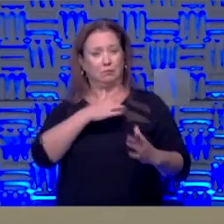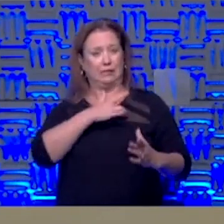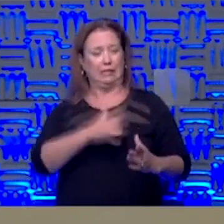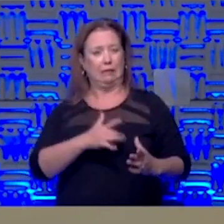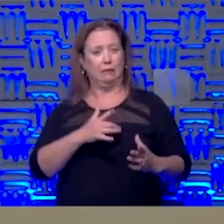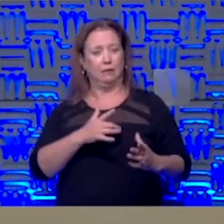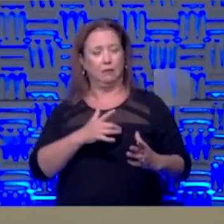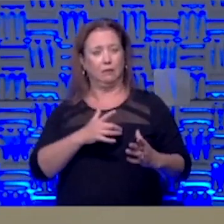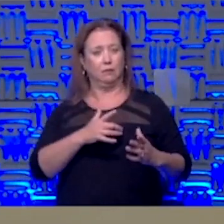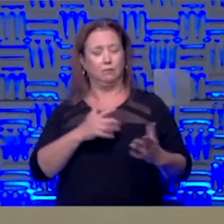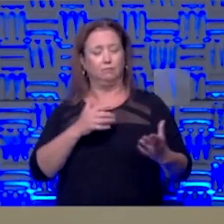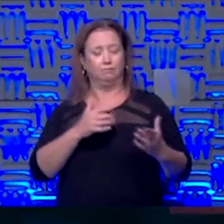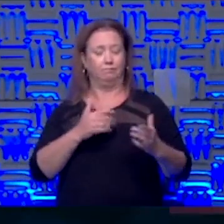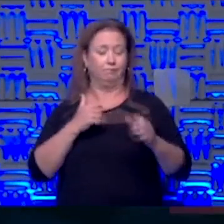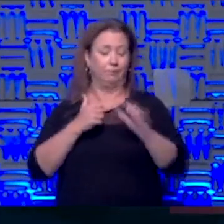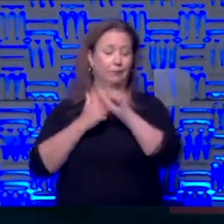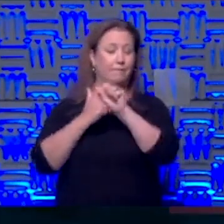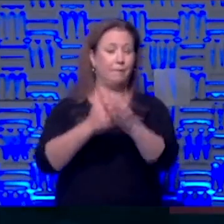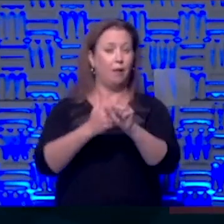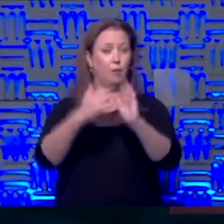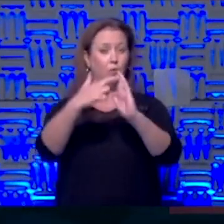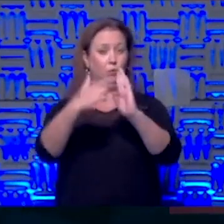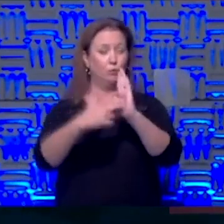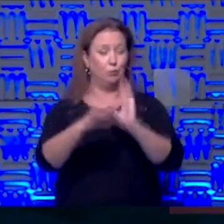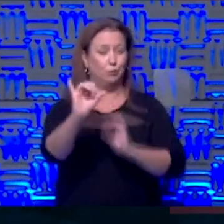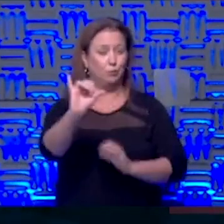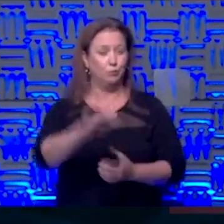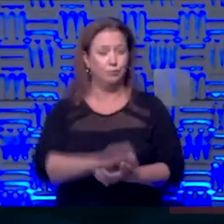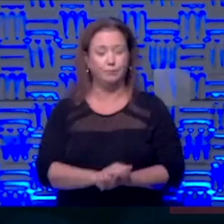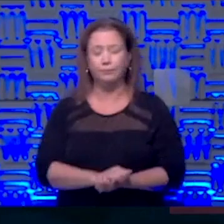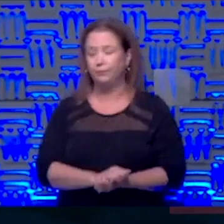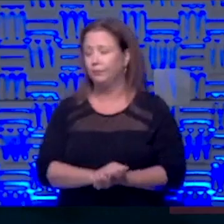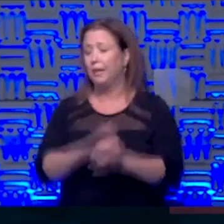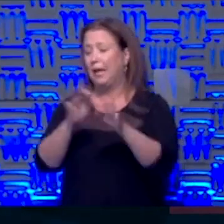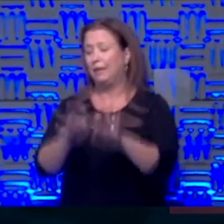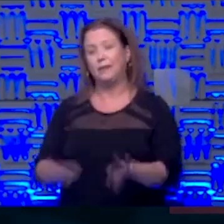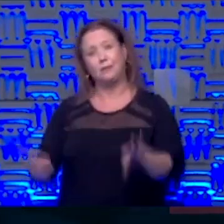really adhering to it. Yeah, that's important. And